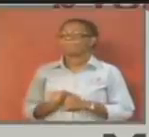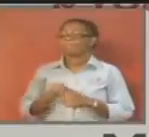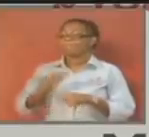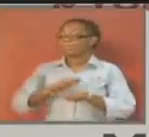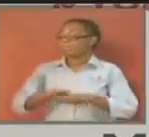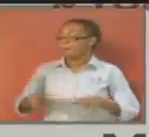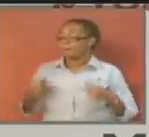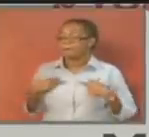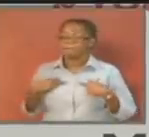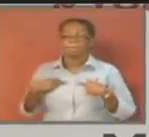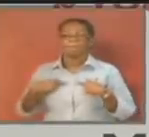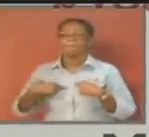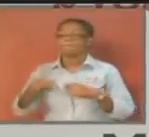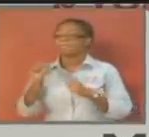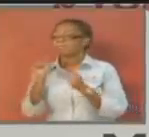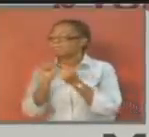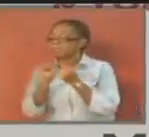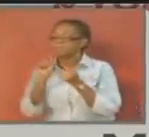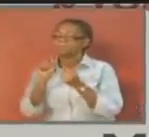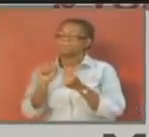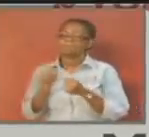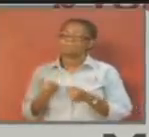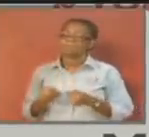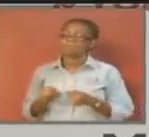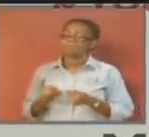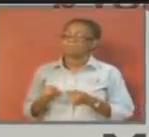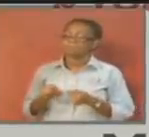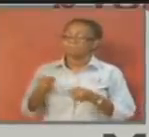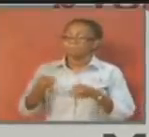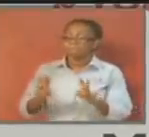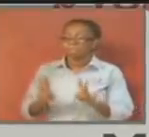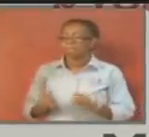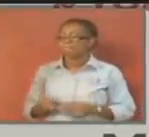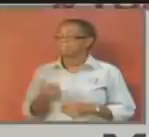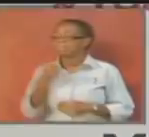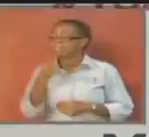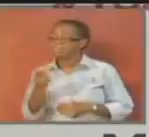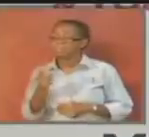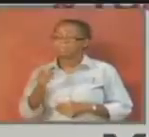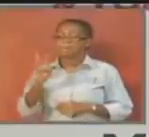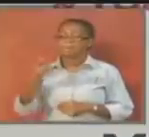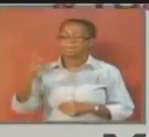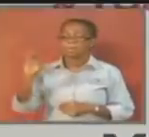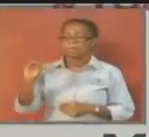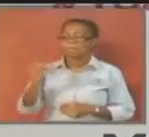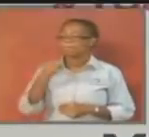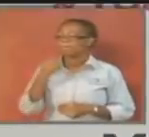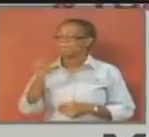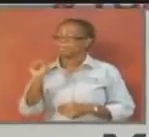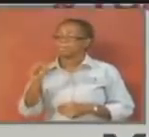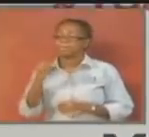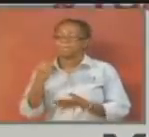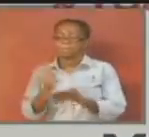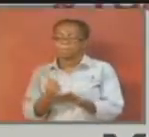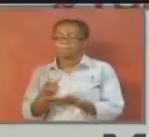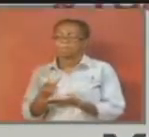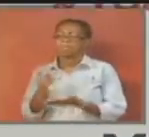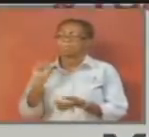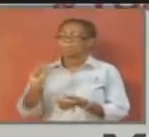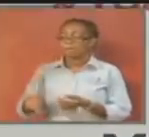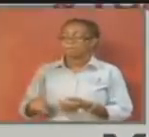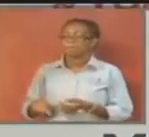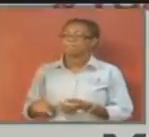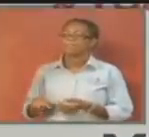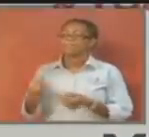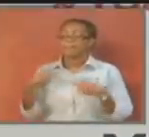date. And I need people to understand that. So WHO has not approved a treatment for this disease. There are now approved